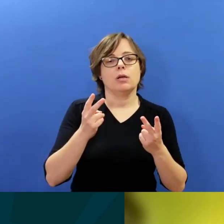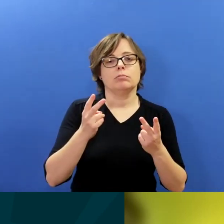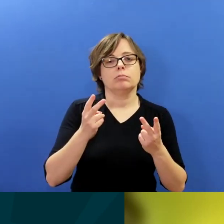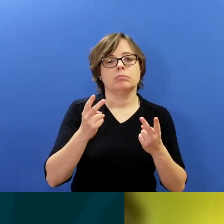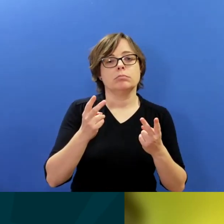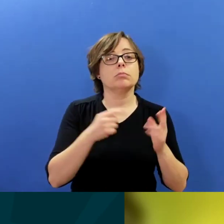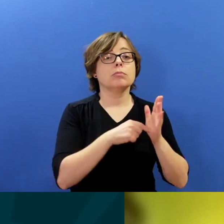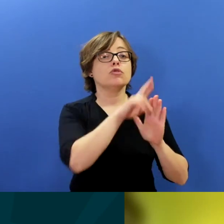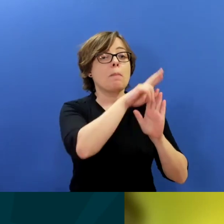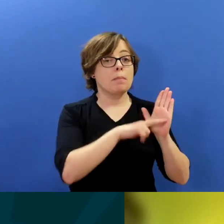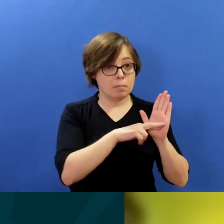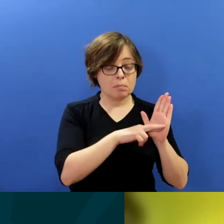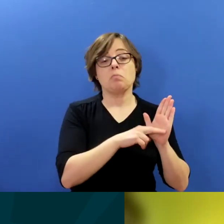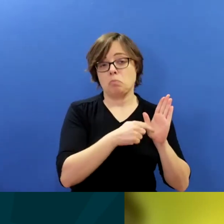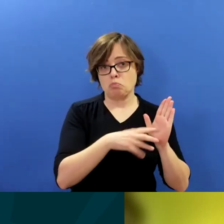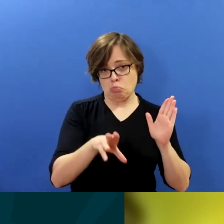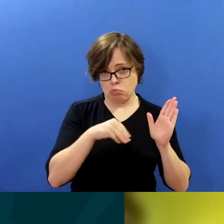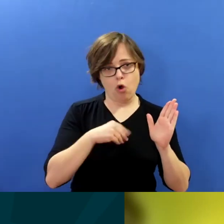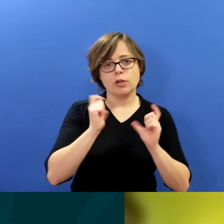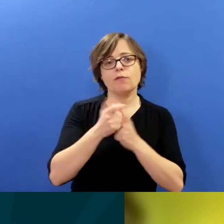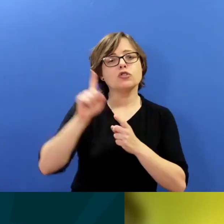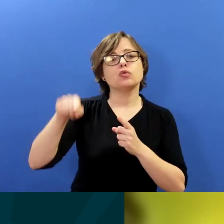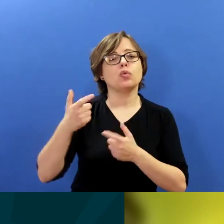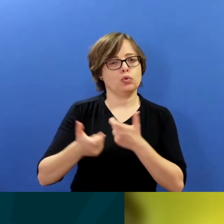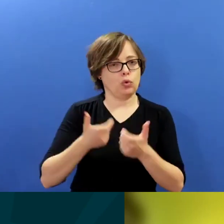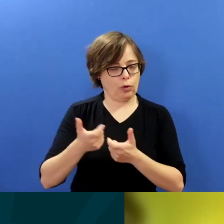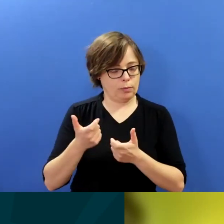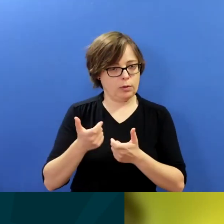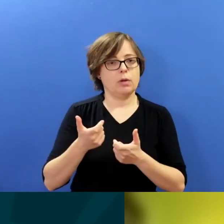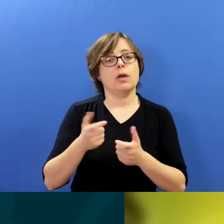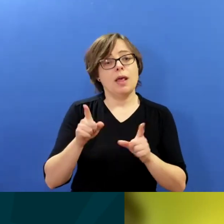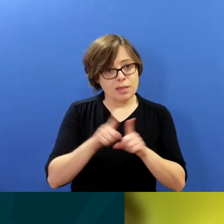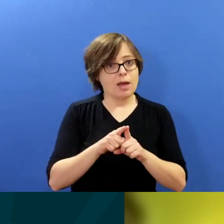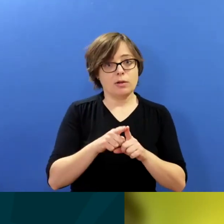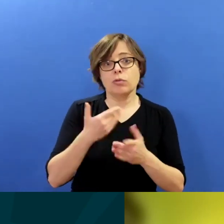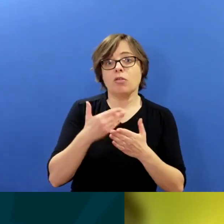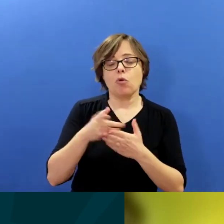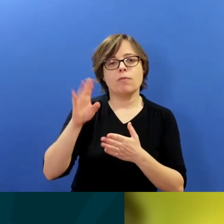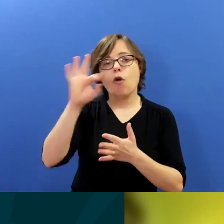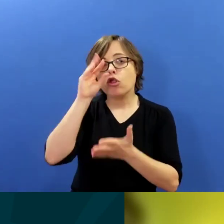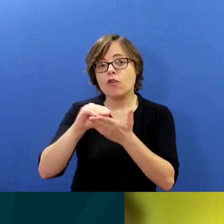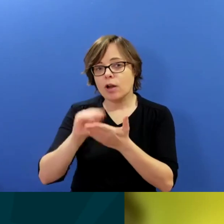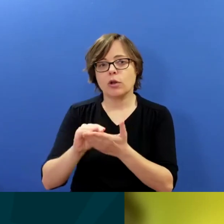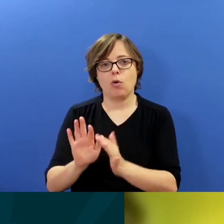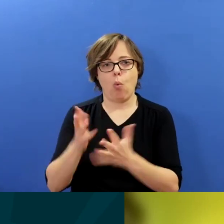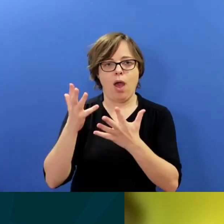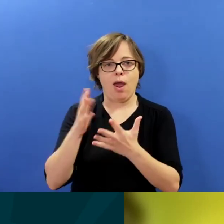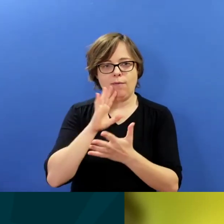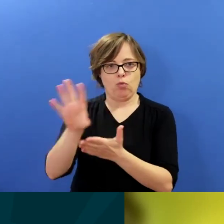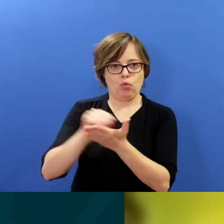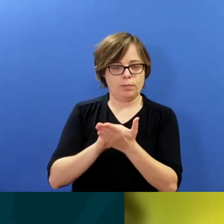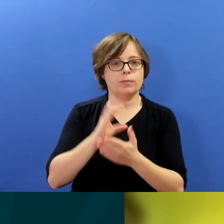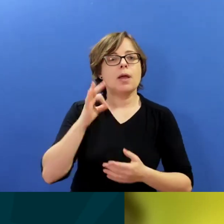What is crucial is that we have the same legal possibilities, and we're also quite advanced already, so it will be easier to introduce